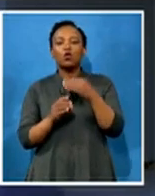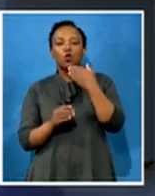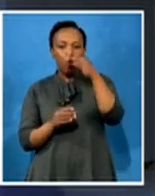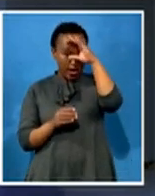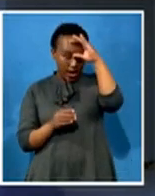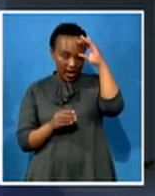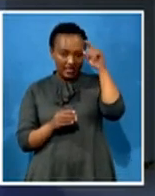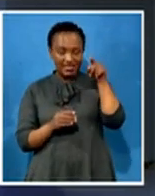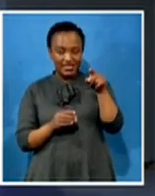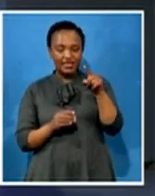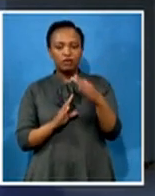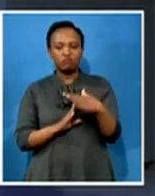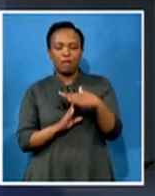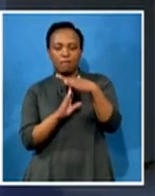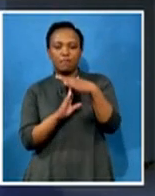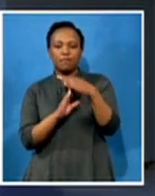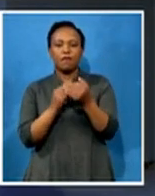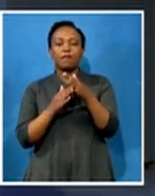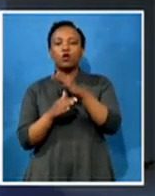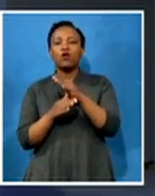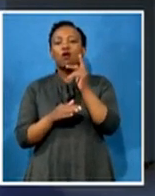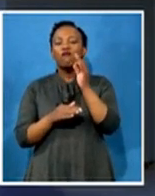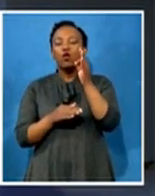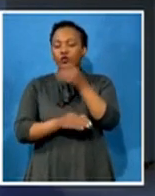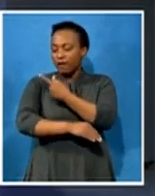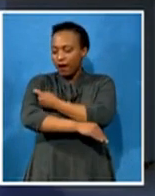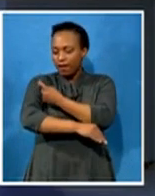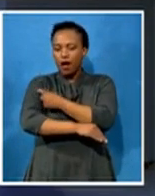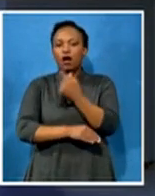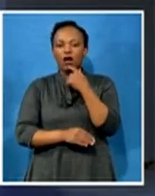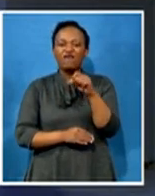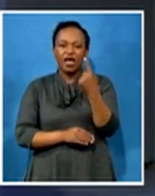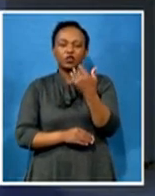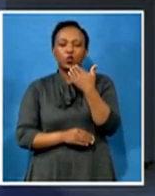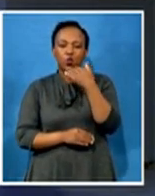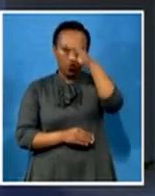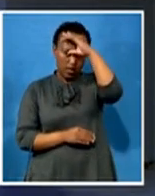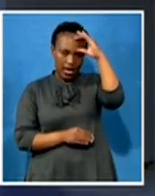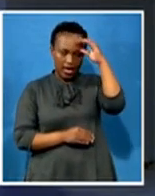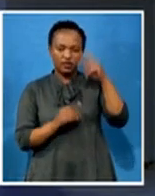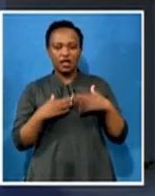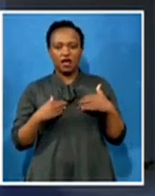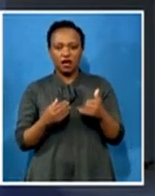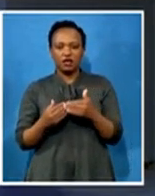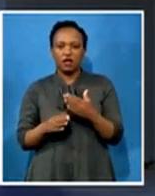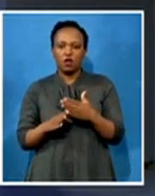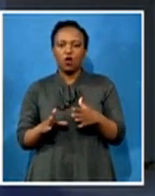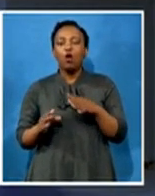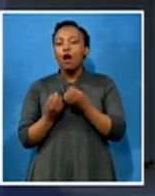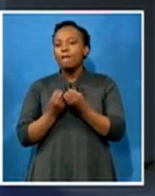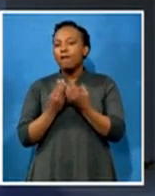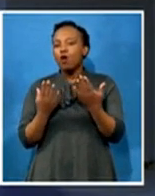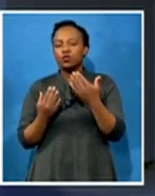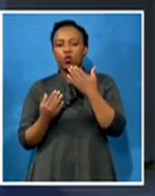future COVID-19 vaccine. The council says nurses are often left without enough protection against the virus in their